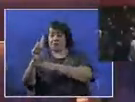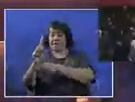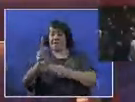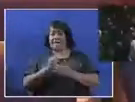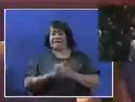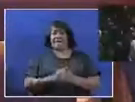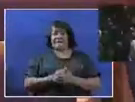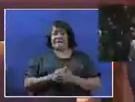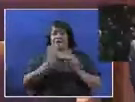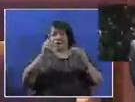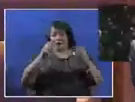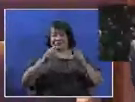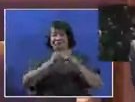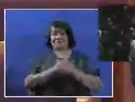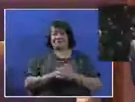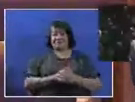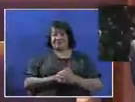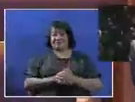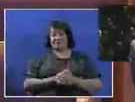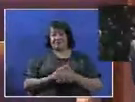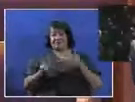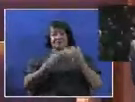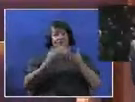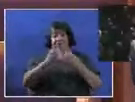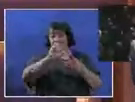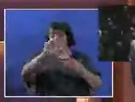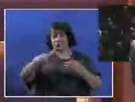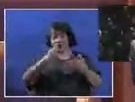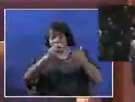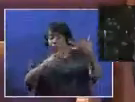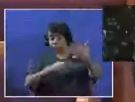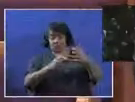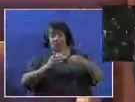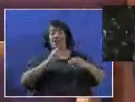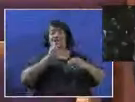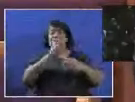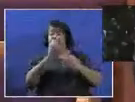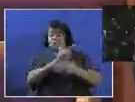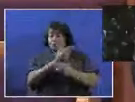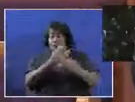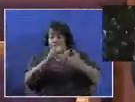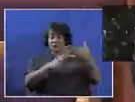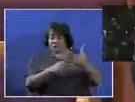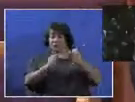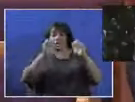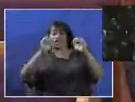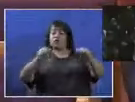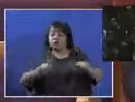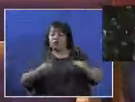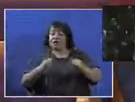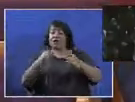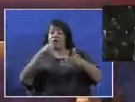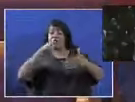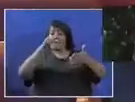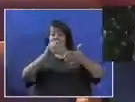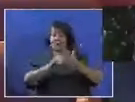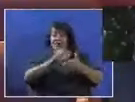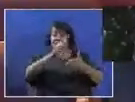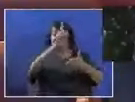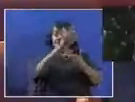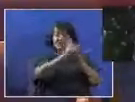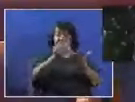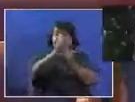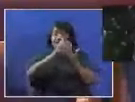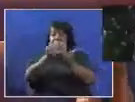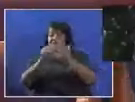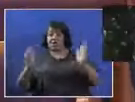$SSCLive1. Hey, and maybe you don't want to use any of these convenient ways to give. You can mail in your tithes and offerings still. But again, we want to encourage you to